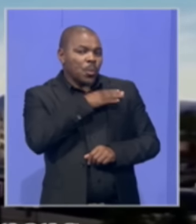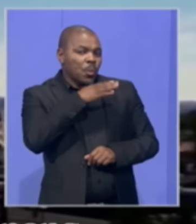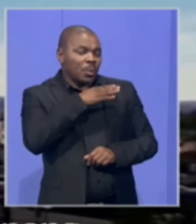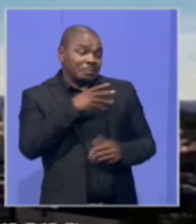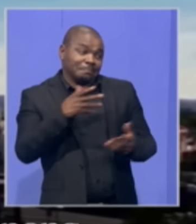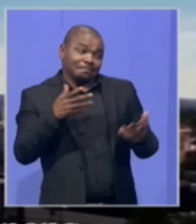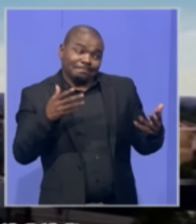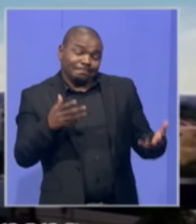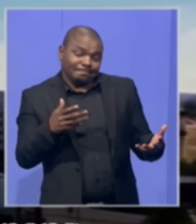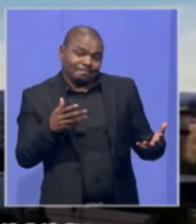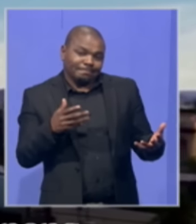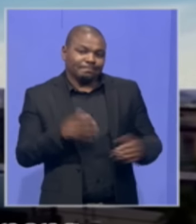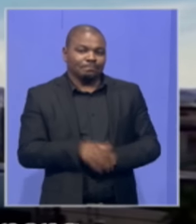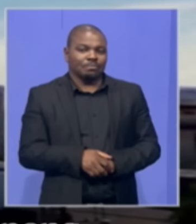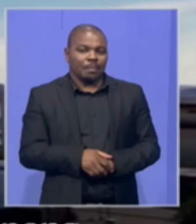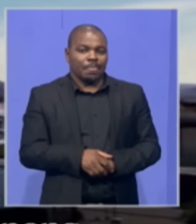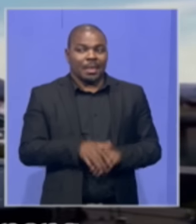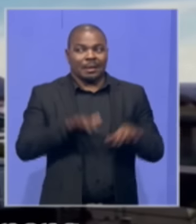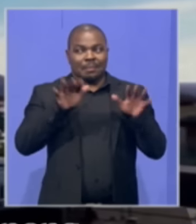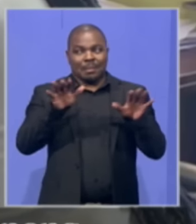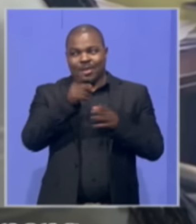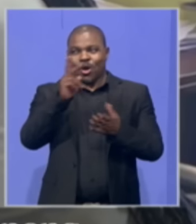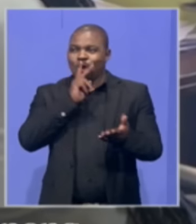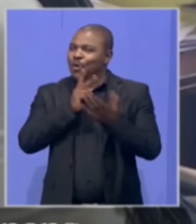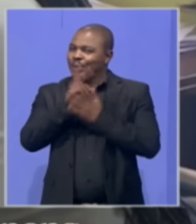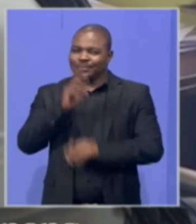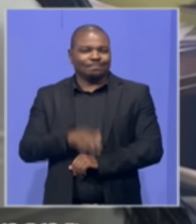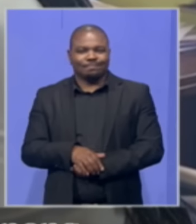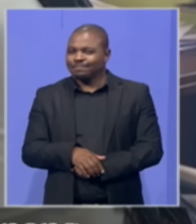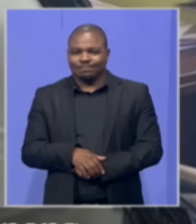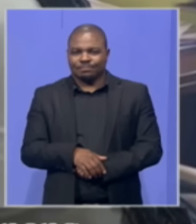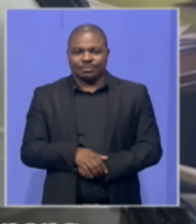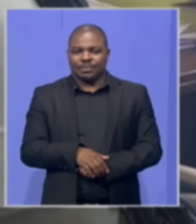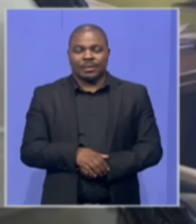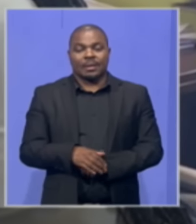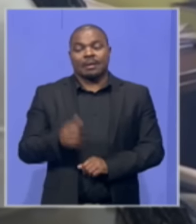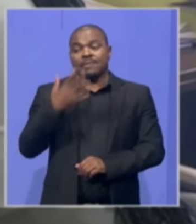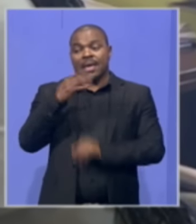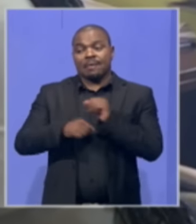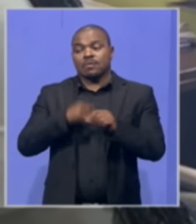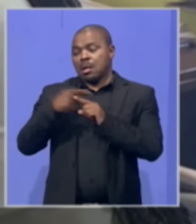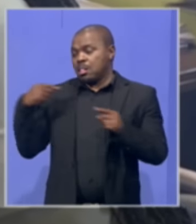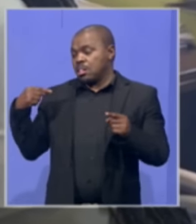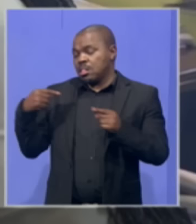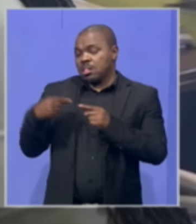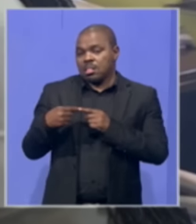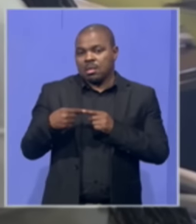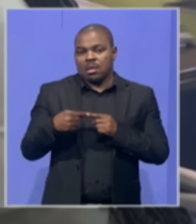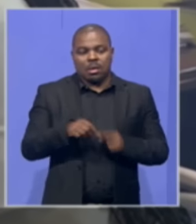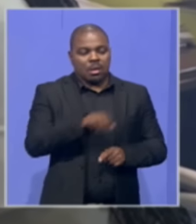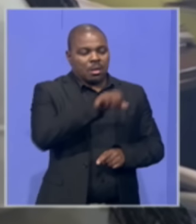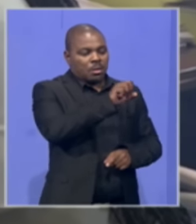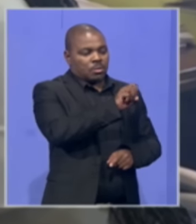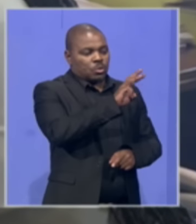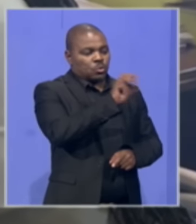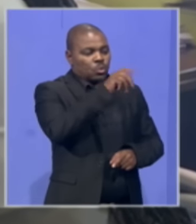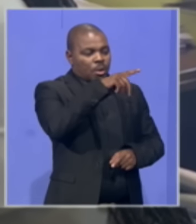being truthful about that. In the last 5 years alone, the Swapo Party